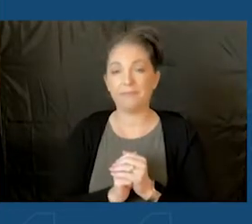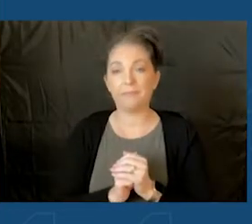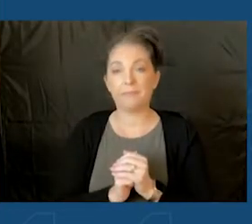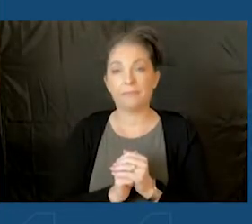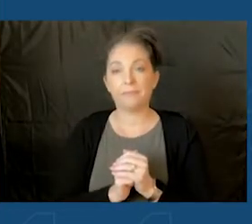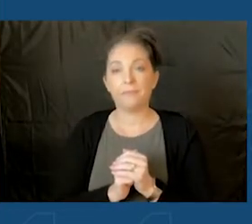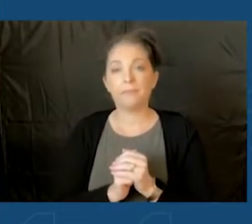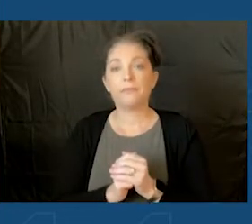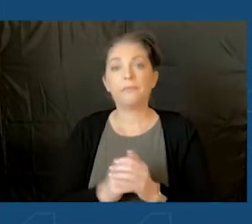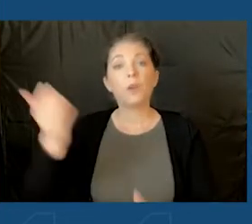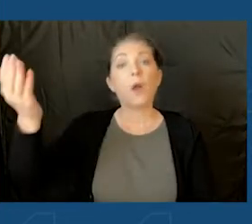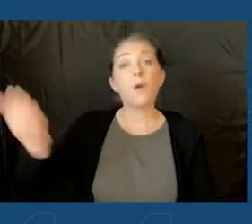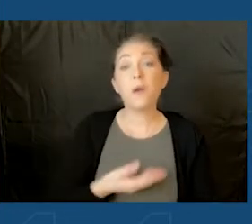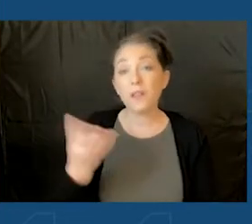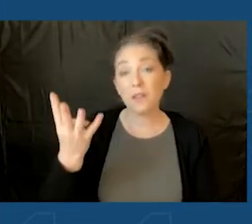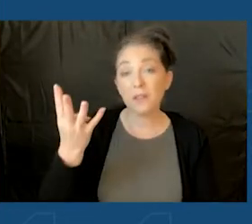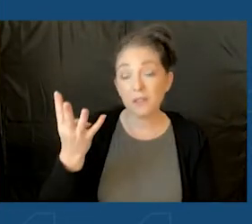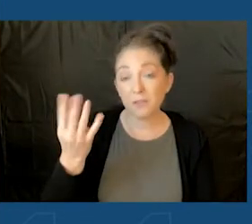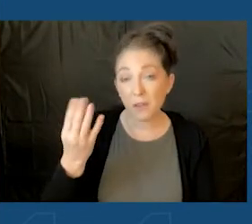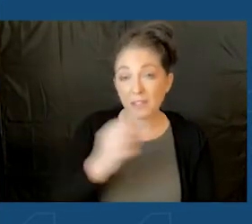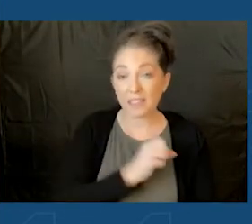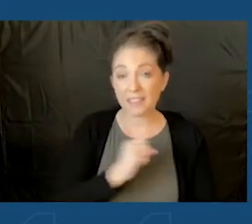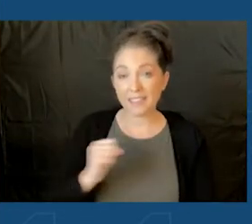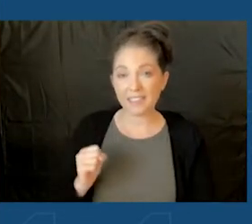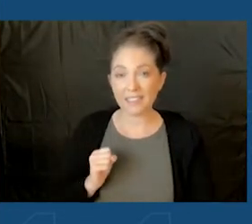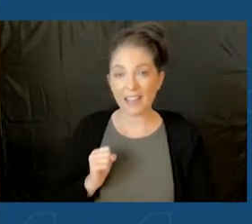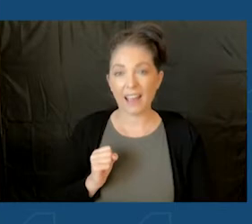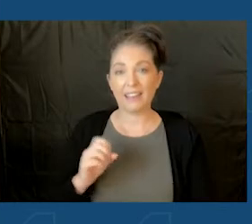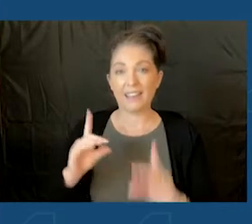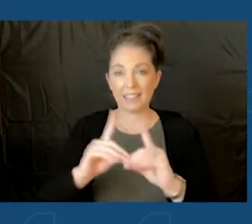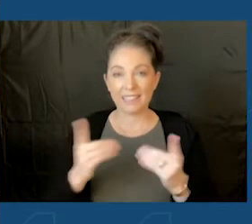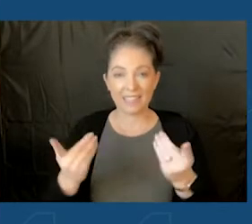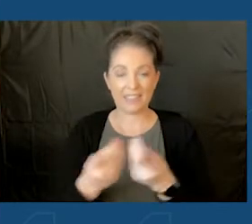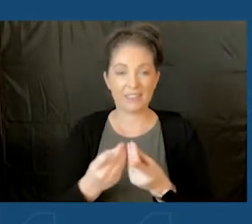Welcome to the 14th Senate District in Southeast Queens, everyone.